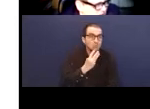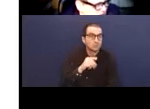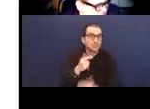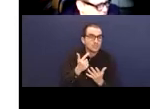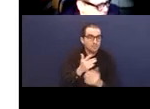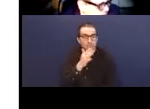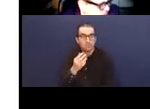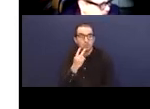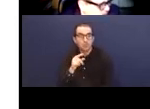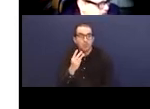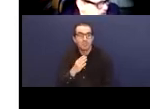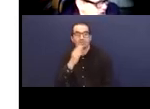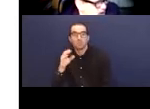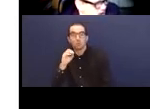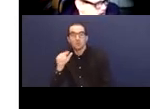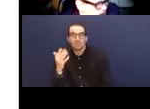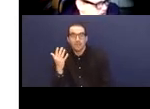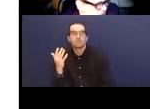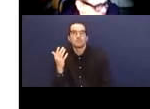So they can't hear at all.